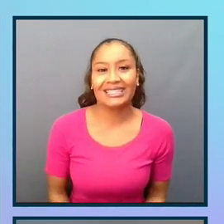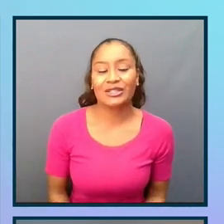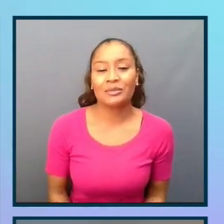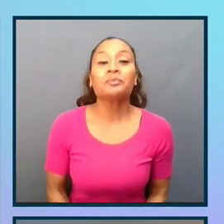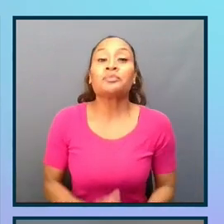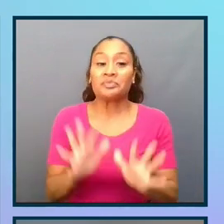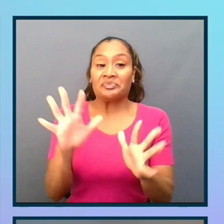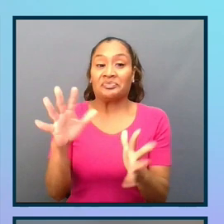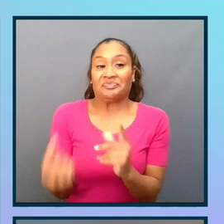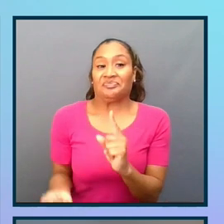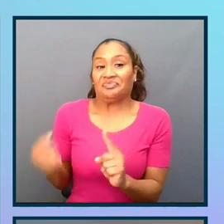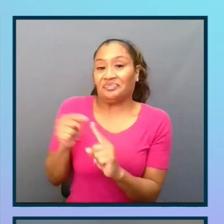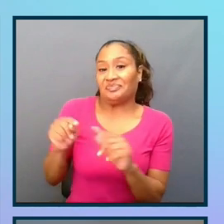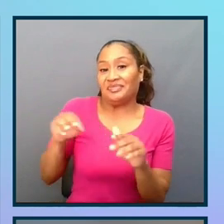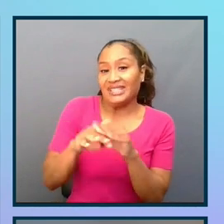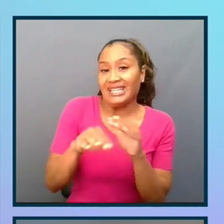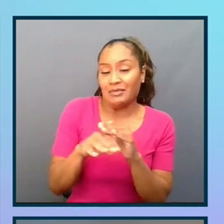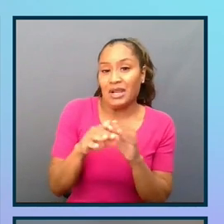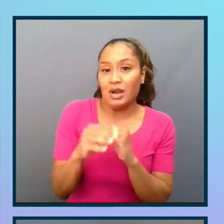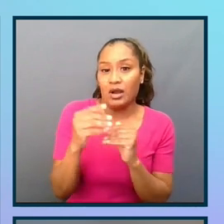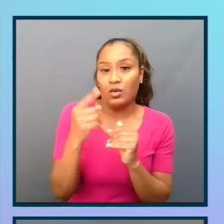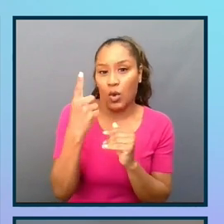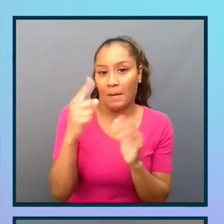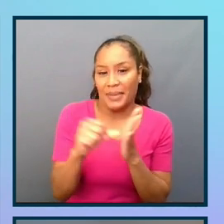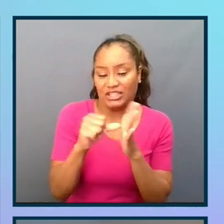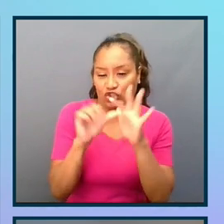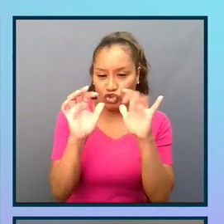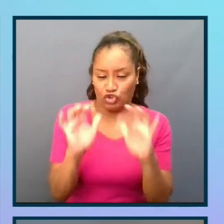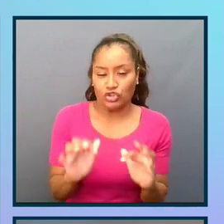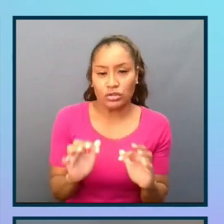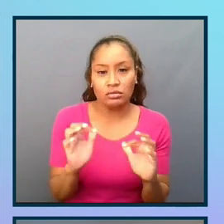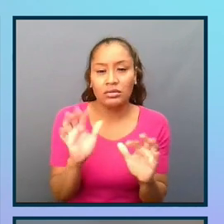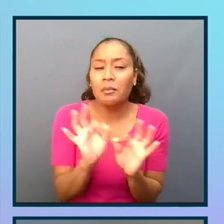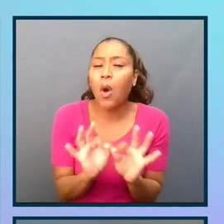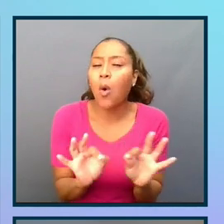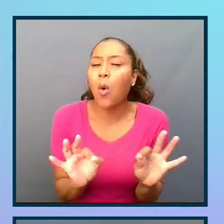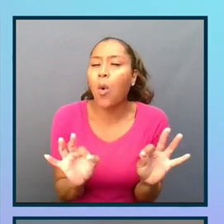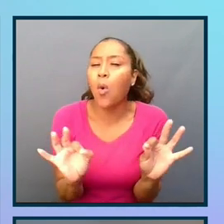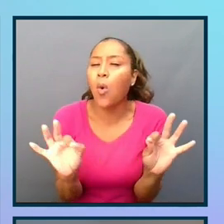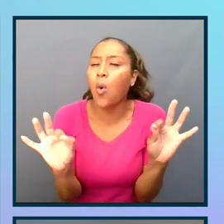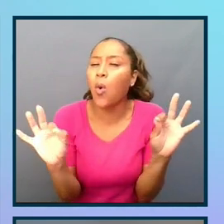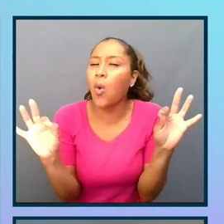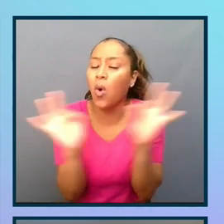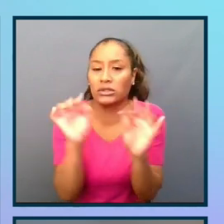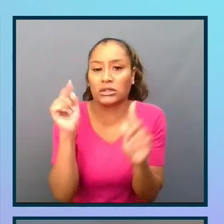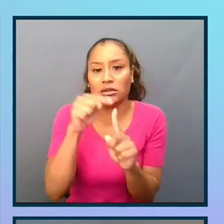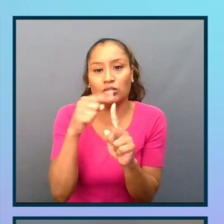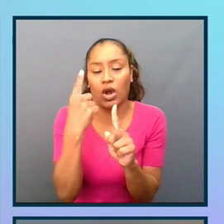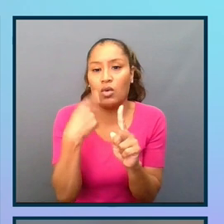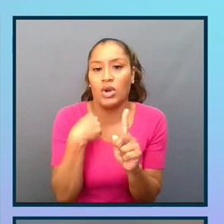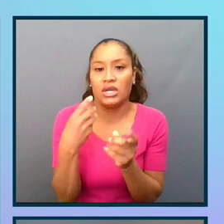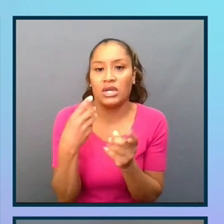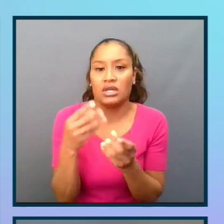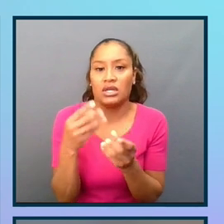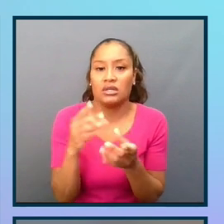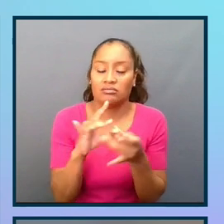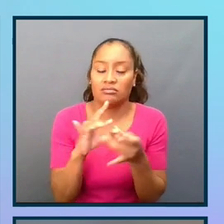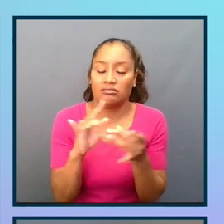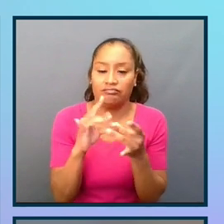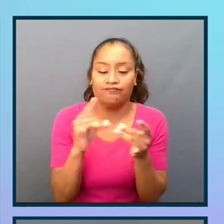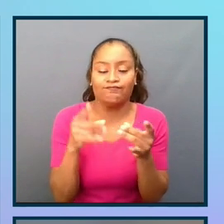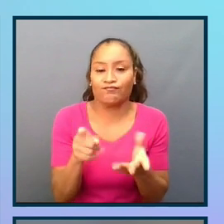So back to our accessibility one pager. This is one of the most important deliverables that we share throughout our component